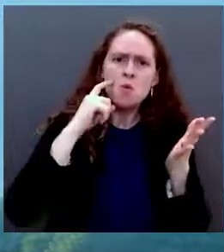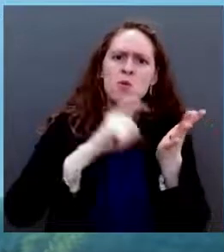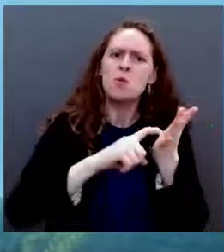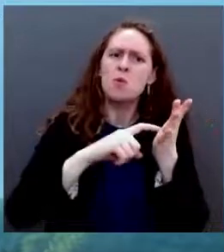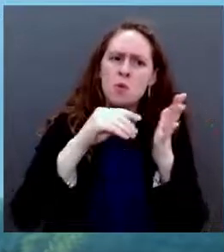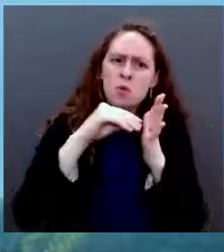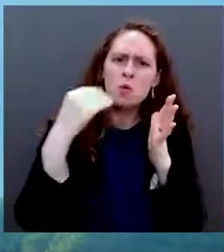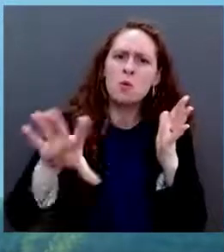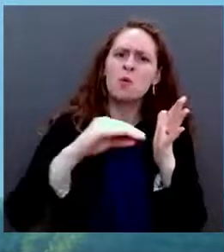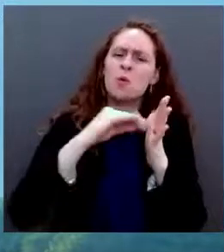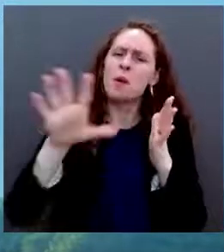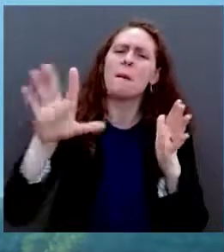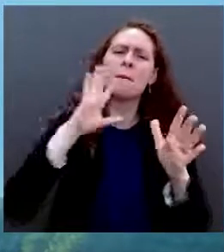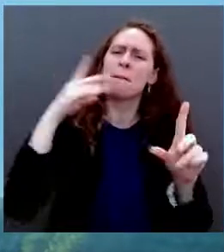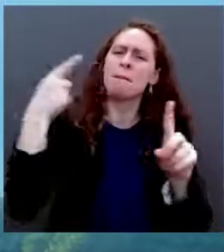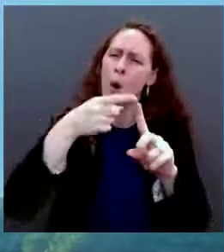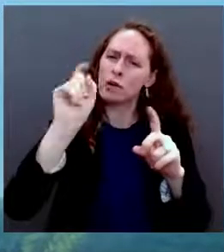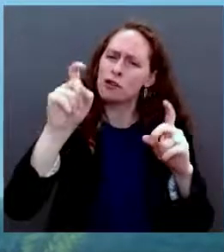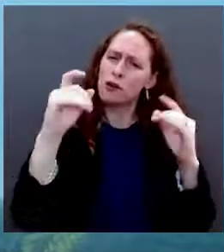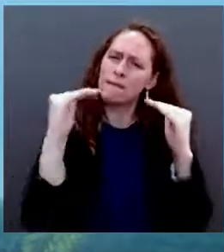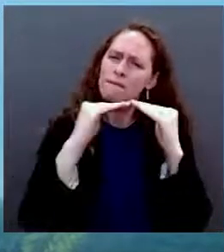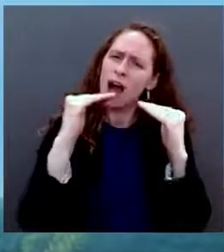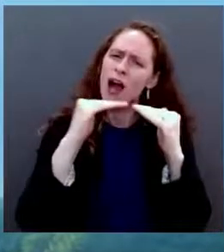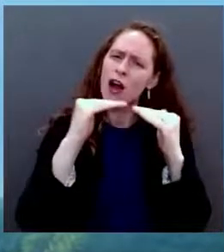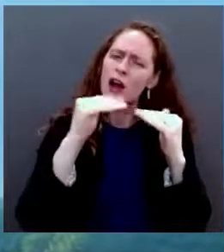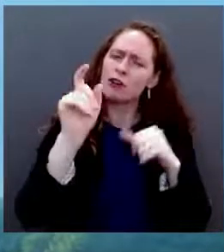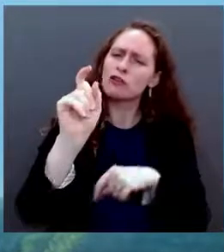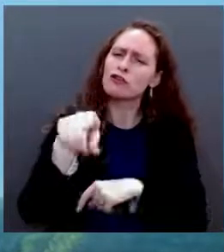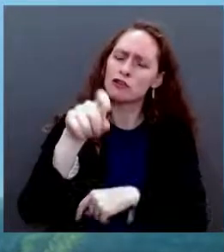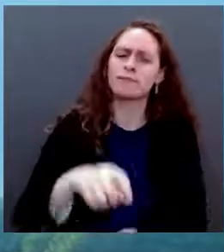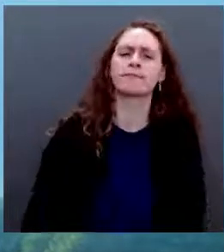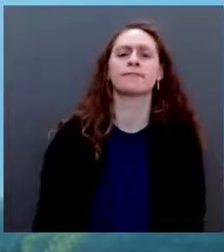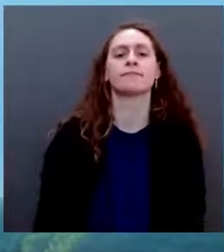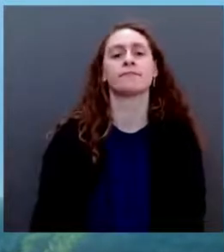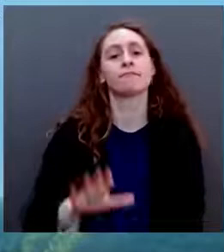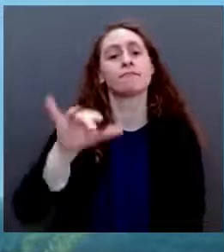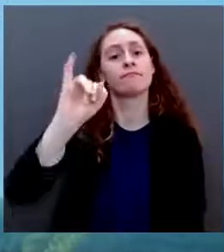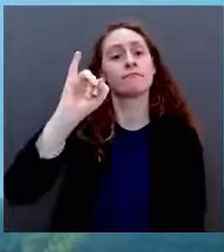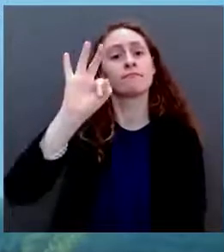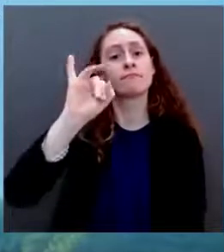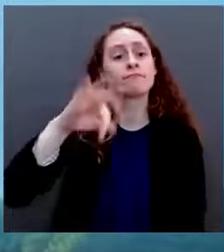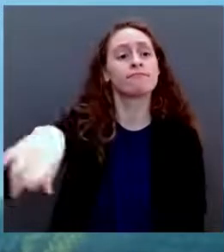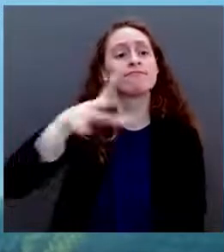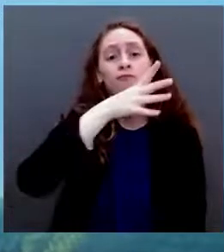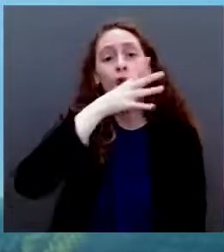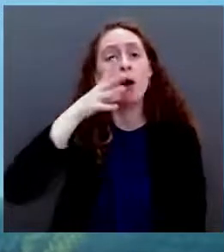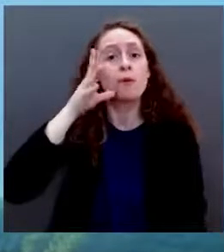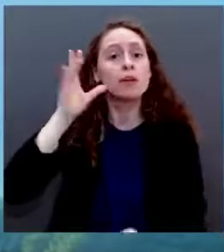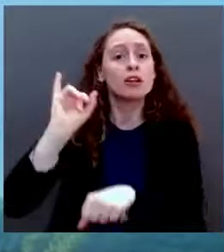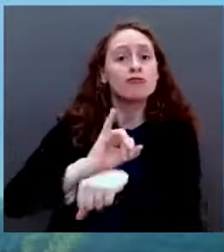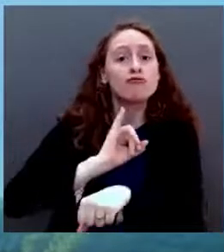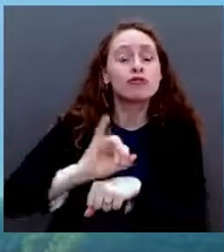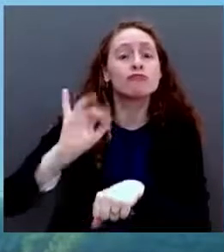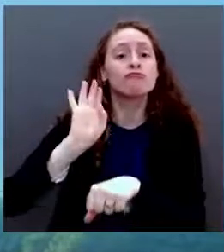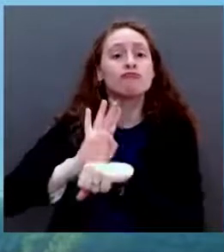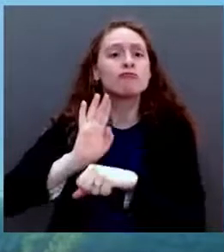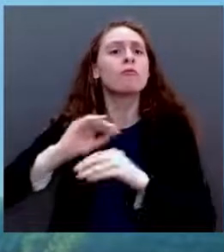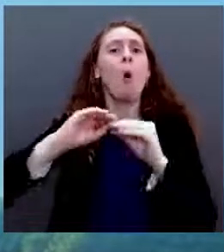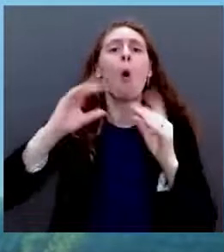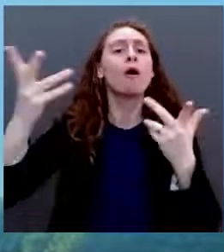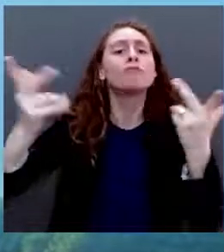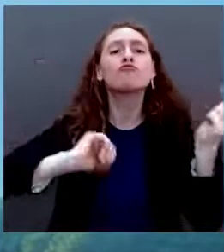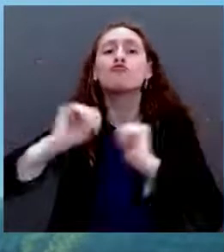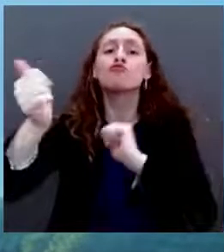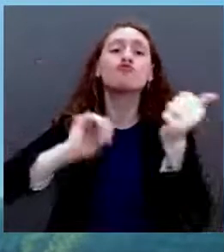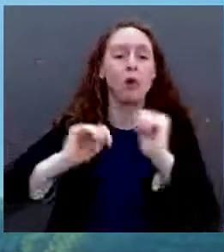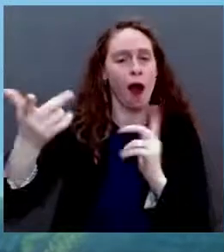good jobs when there's more competition. And our economy as a whole, as we make our food supply chains more resilient.